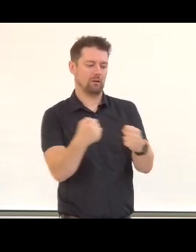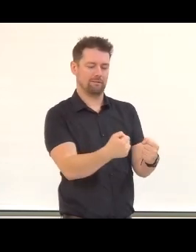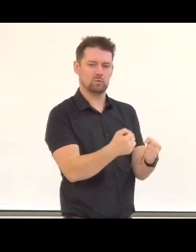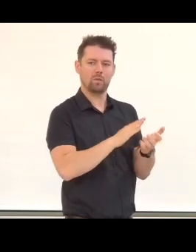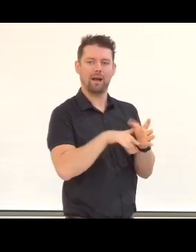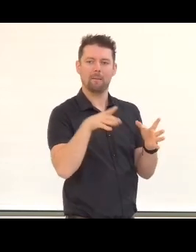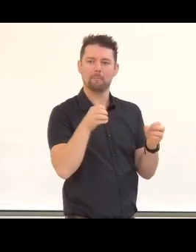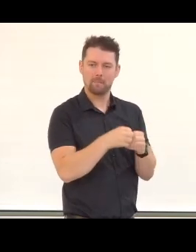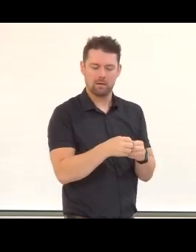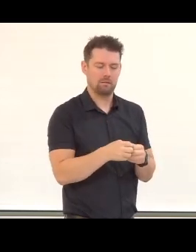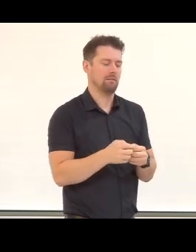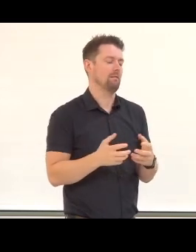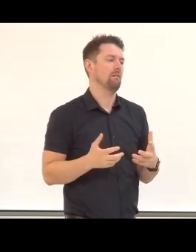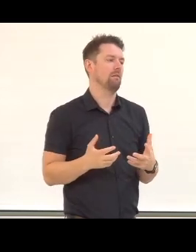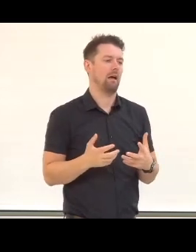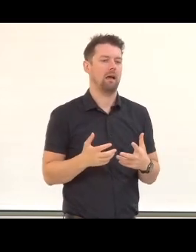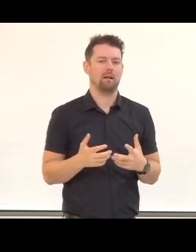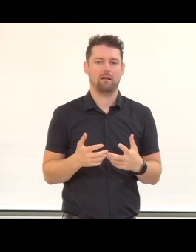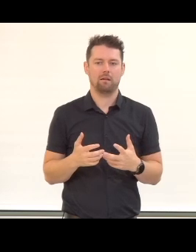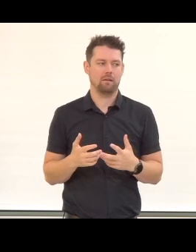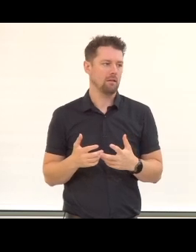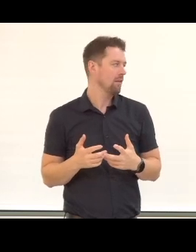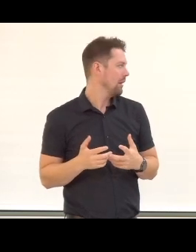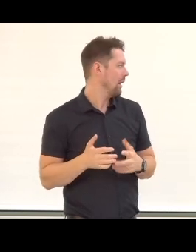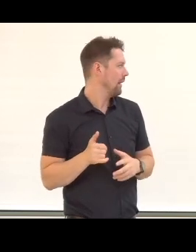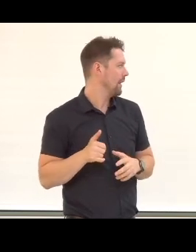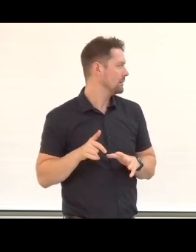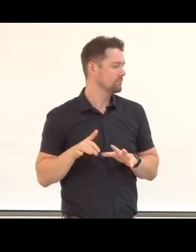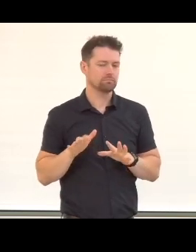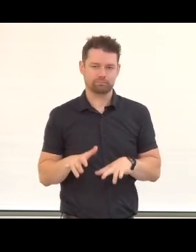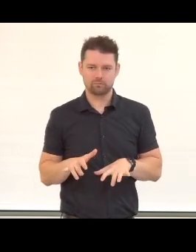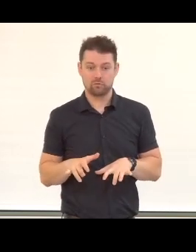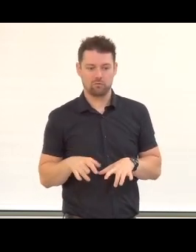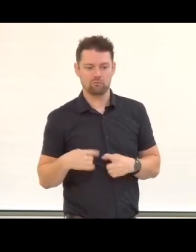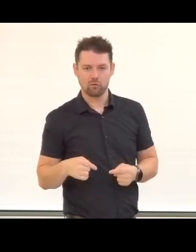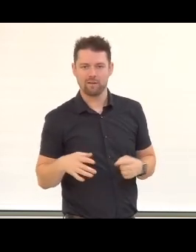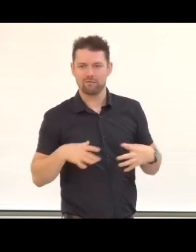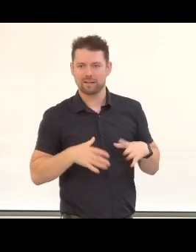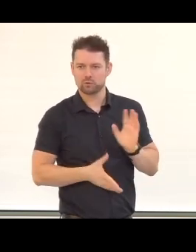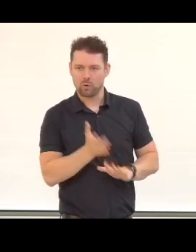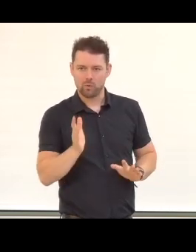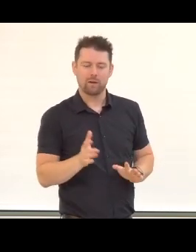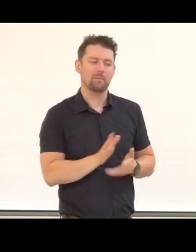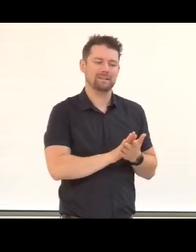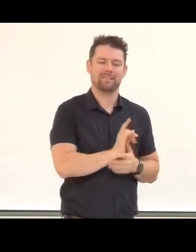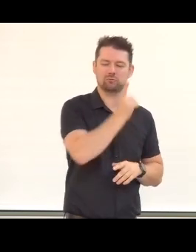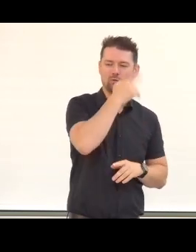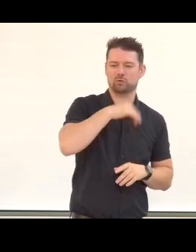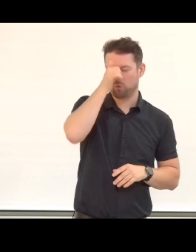hub, and then just type on the chat, beep bop, rover ready to go, and then the astronauts will take over and know